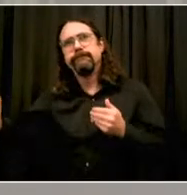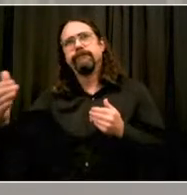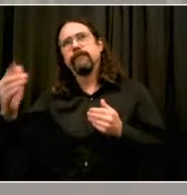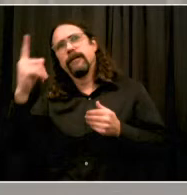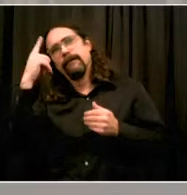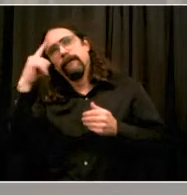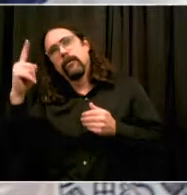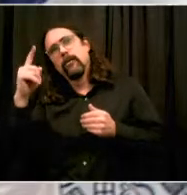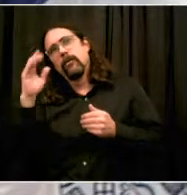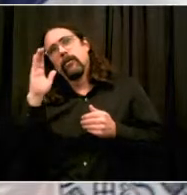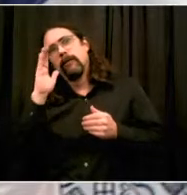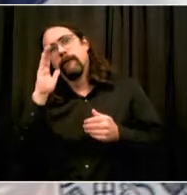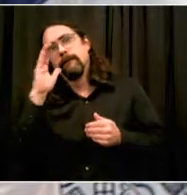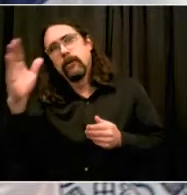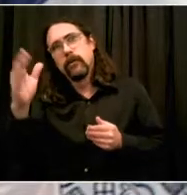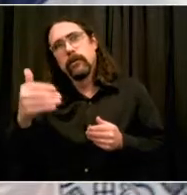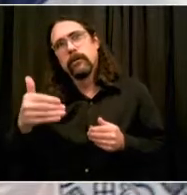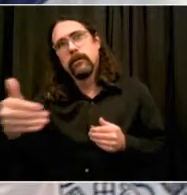Varma.